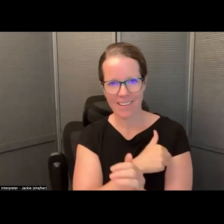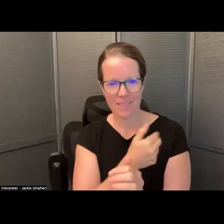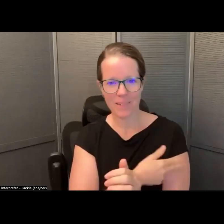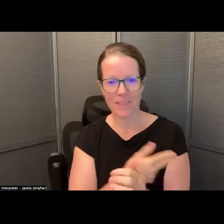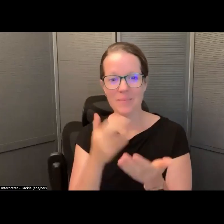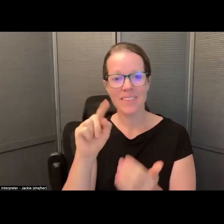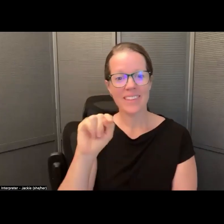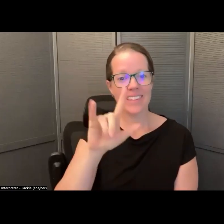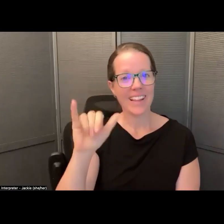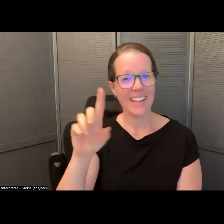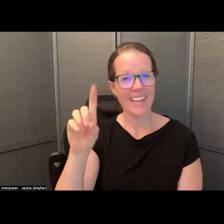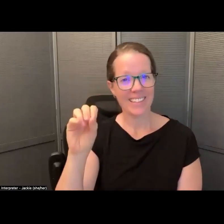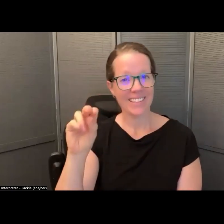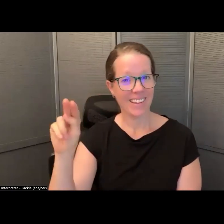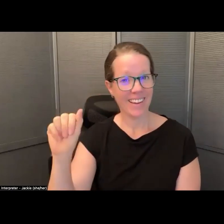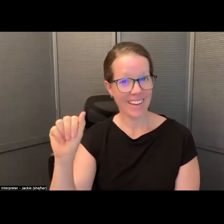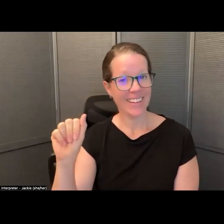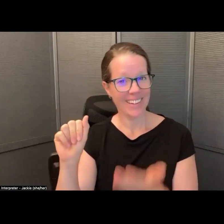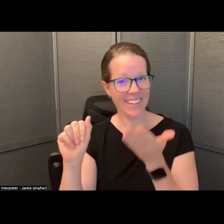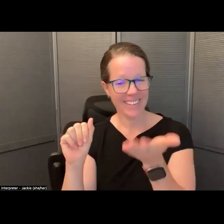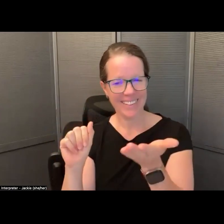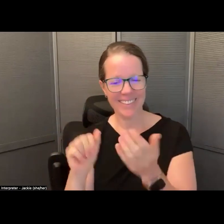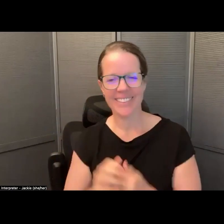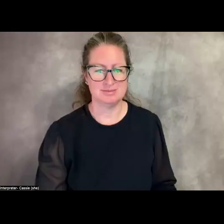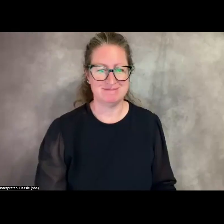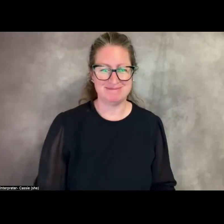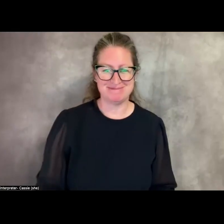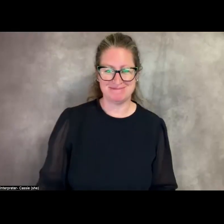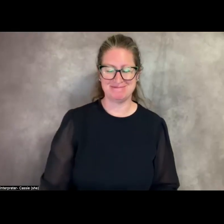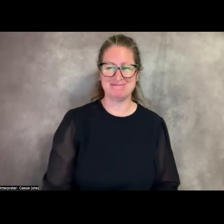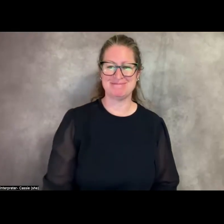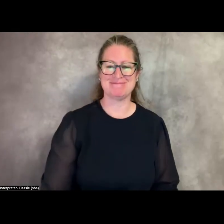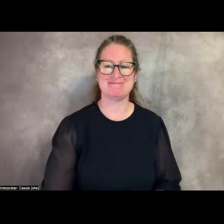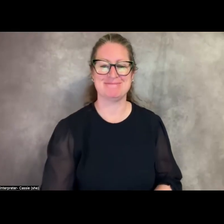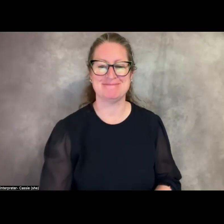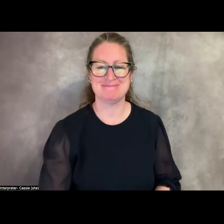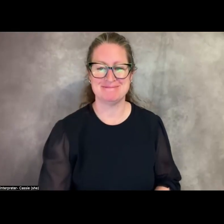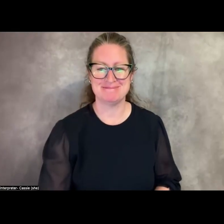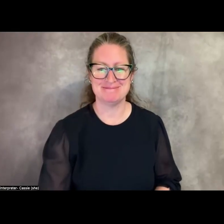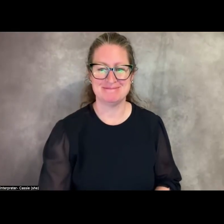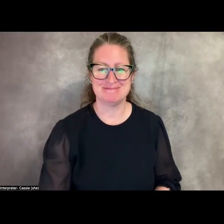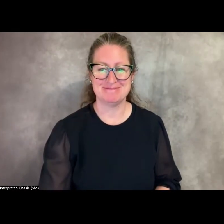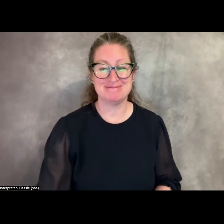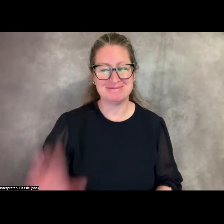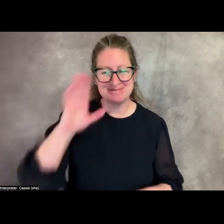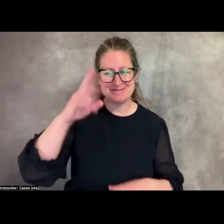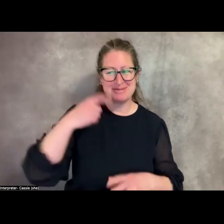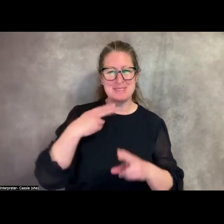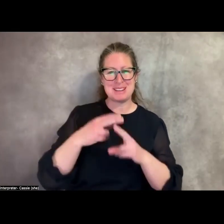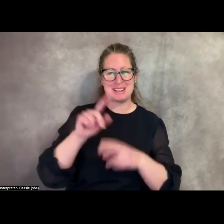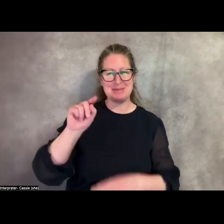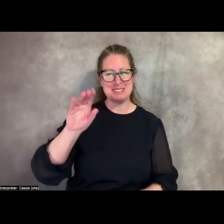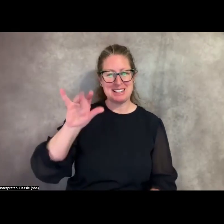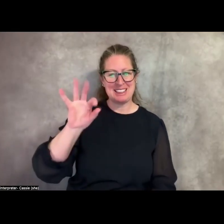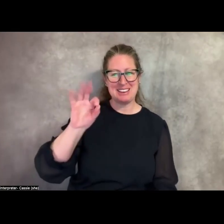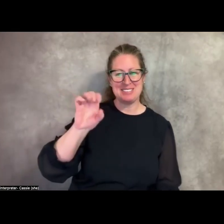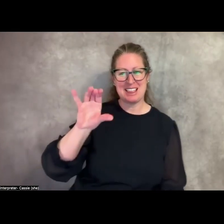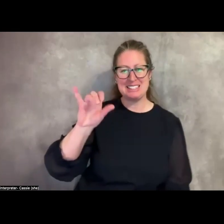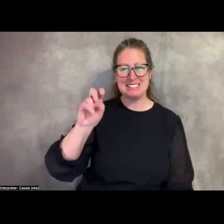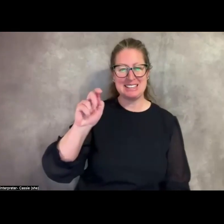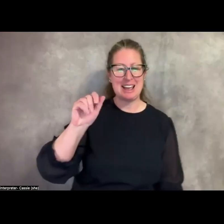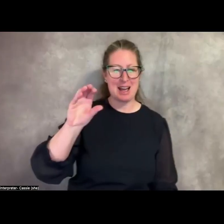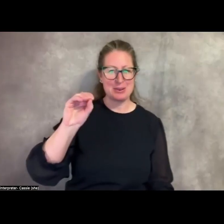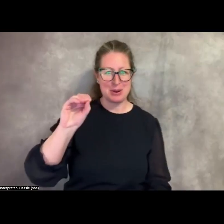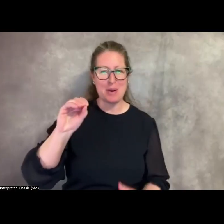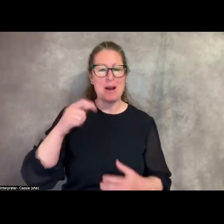Donna. Hello, everyone. My name is Tilly Feliciano. I am the nurse manager here for Cane 3 West at Taunton